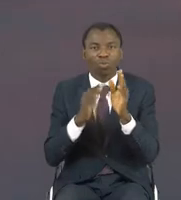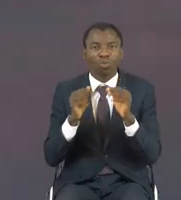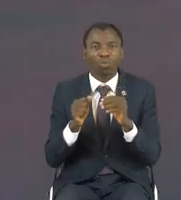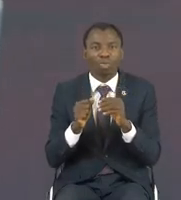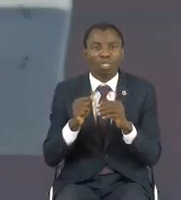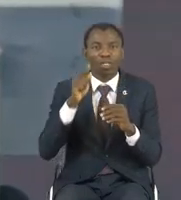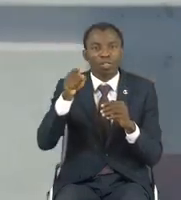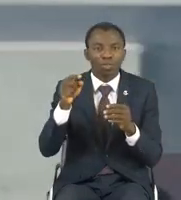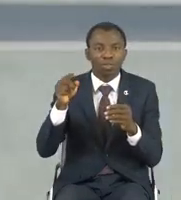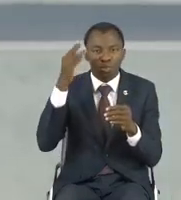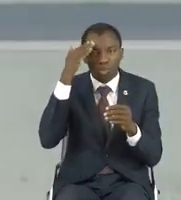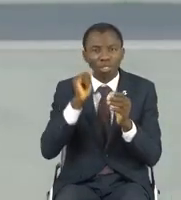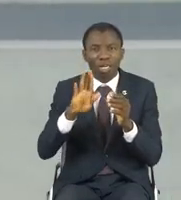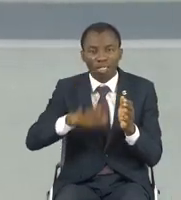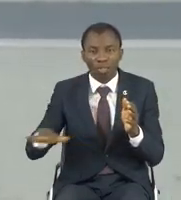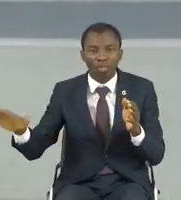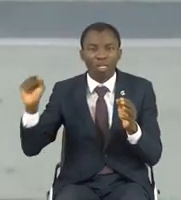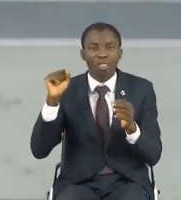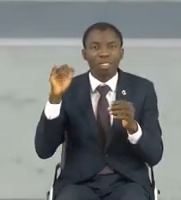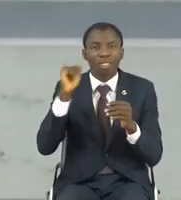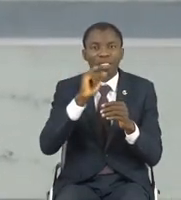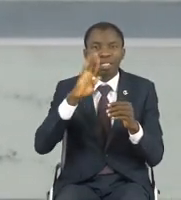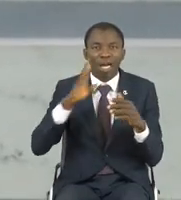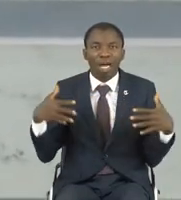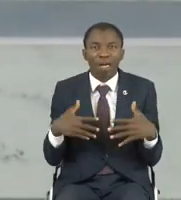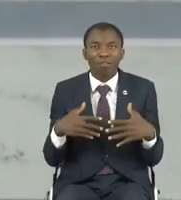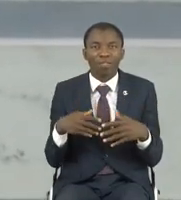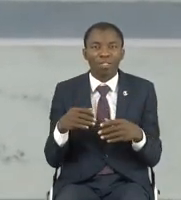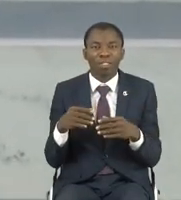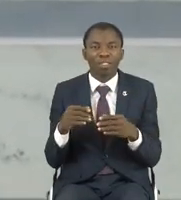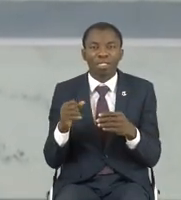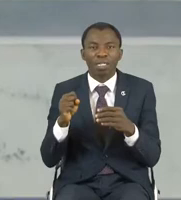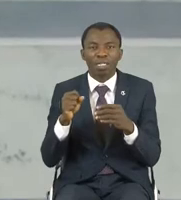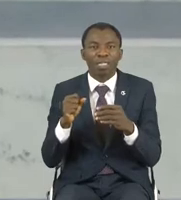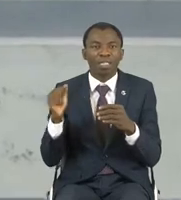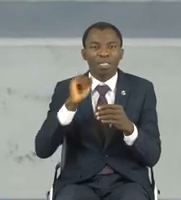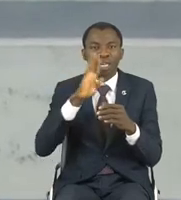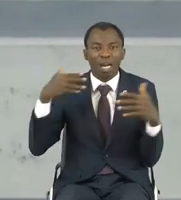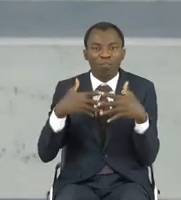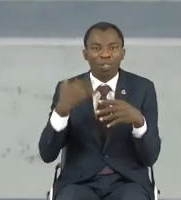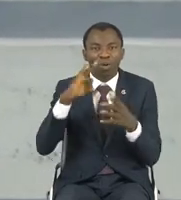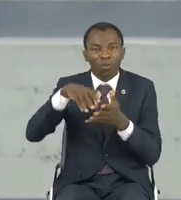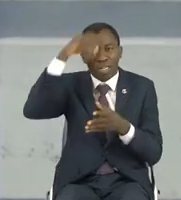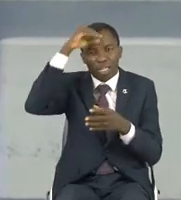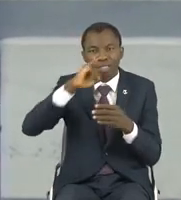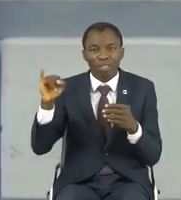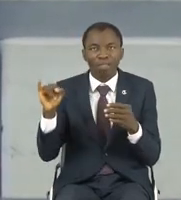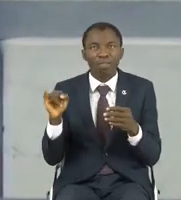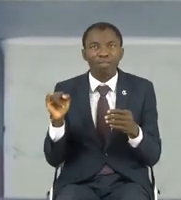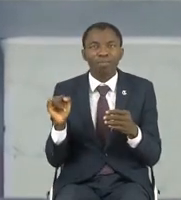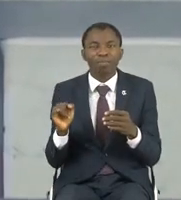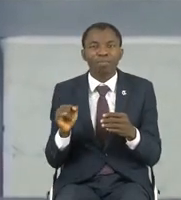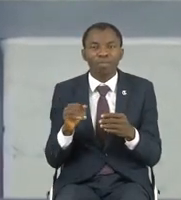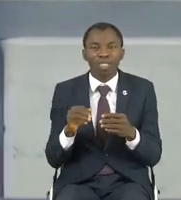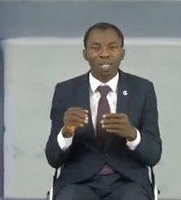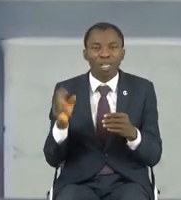pupils, they are afraid of learning. They don't want to hear anything new. And